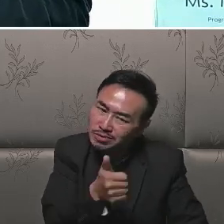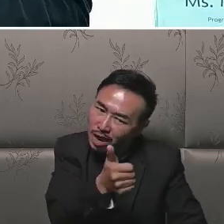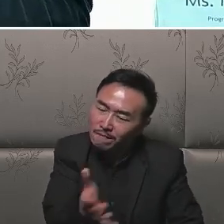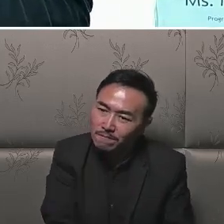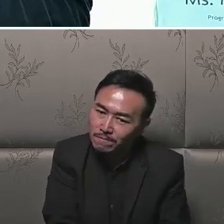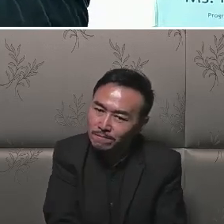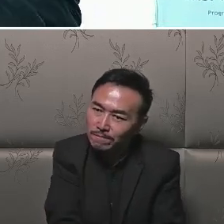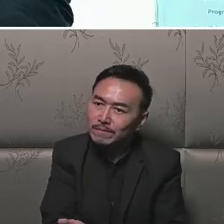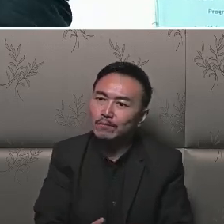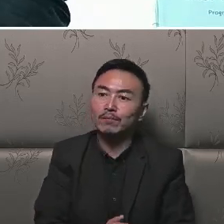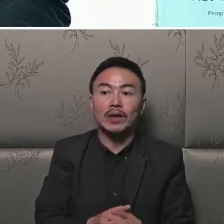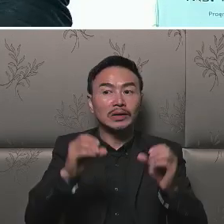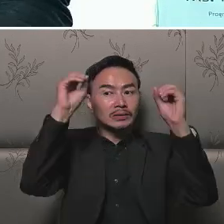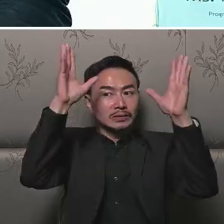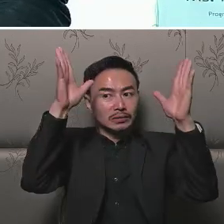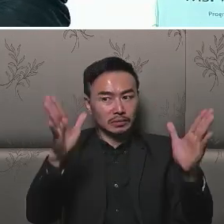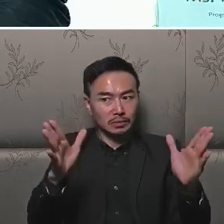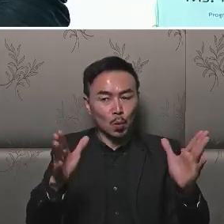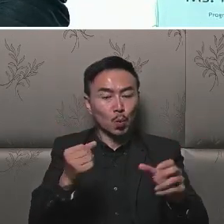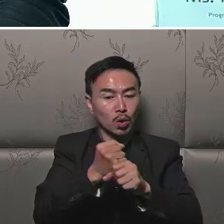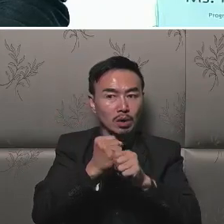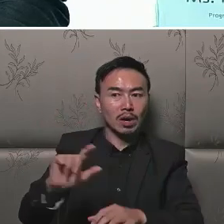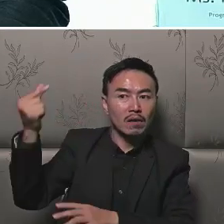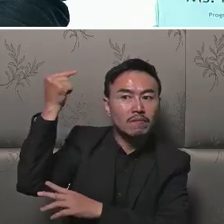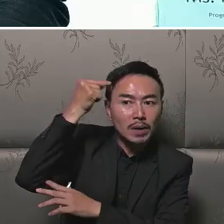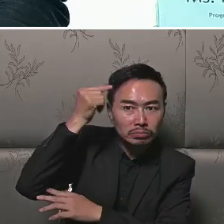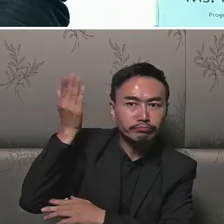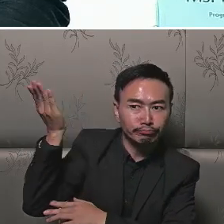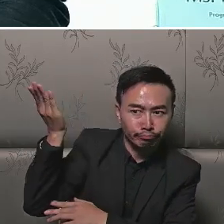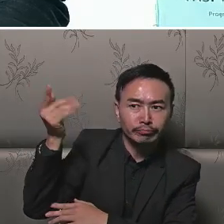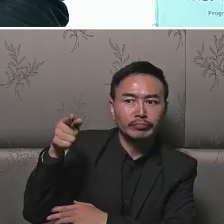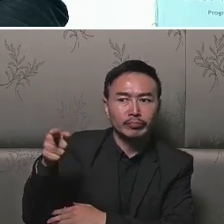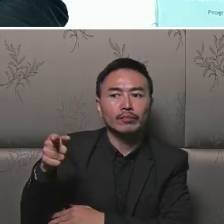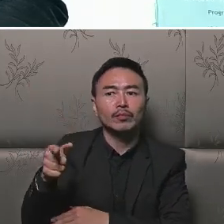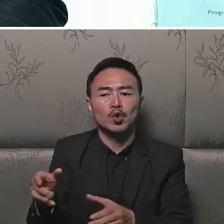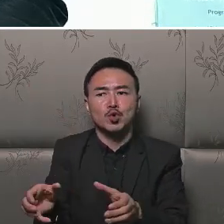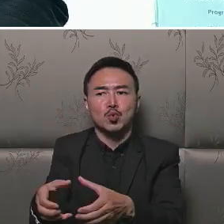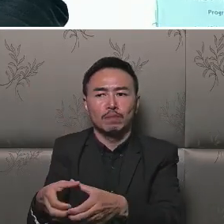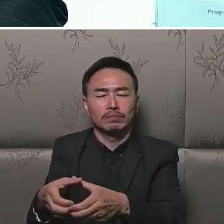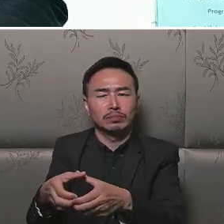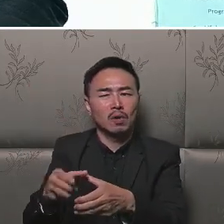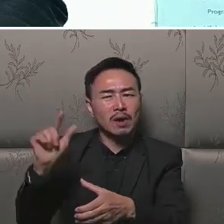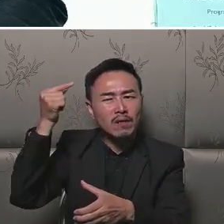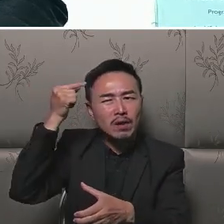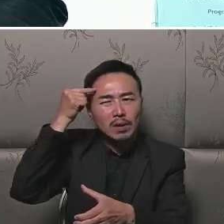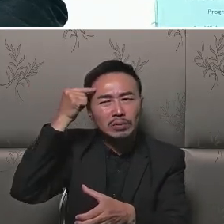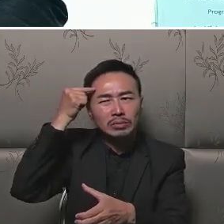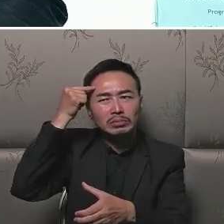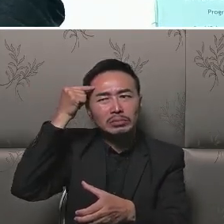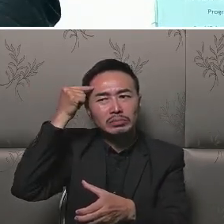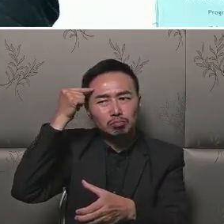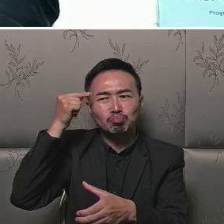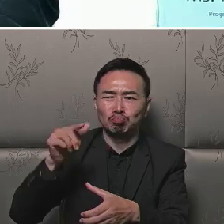officials, local government units, and all stakeholders. We try as much as we can to involve